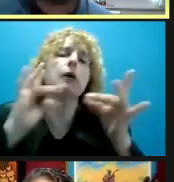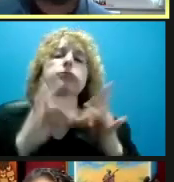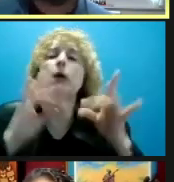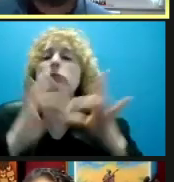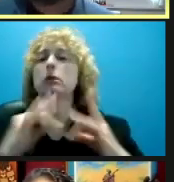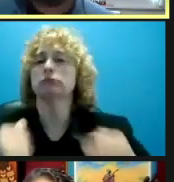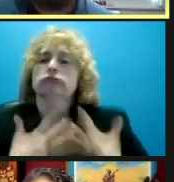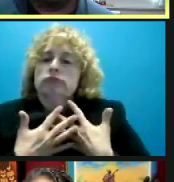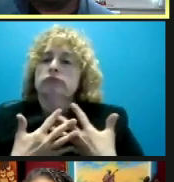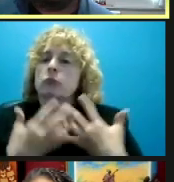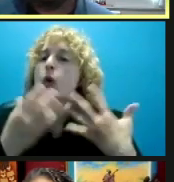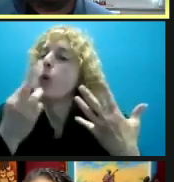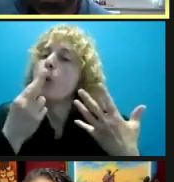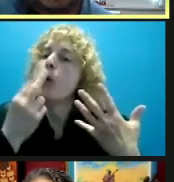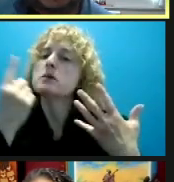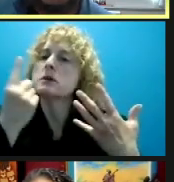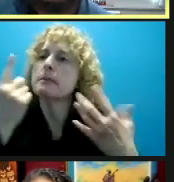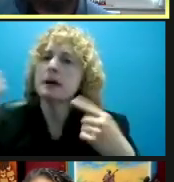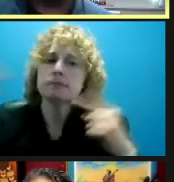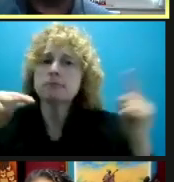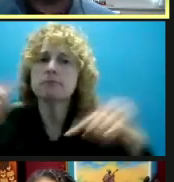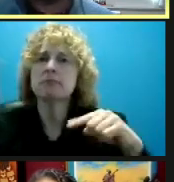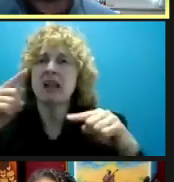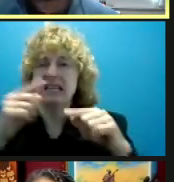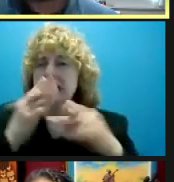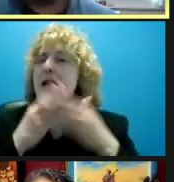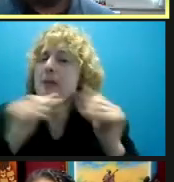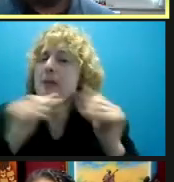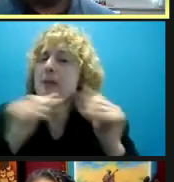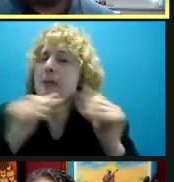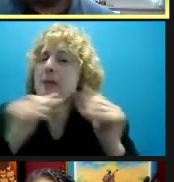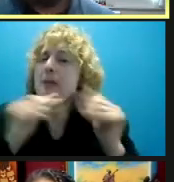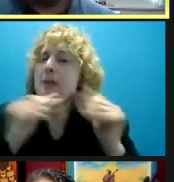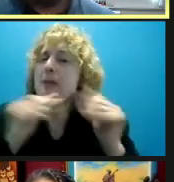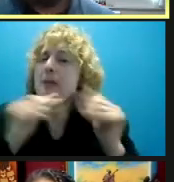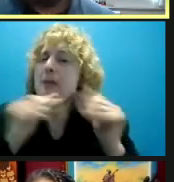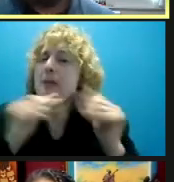Someone can come really pissed off and say bad things. But you can also submit.